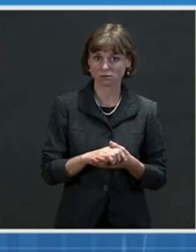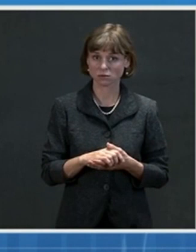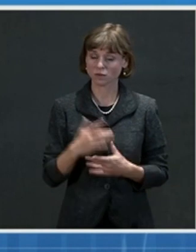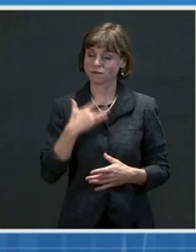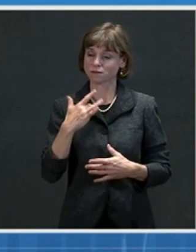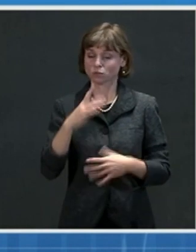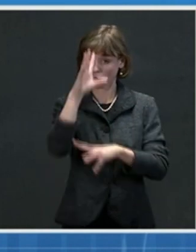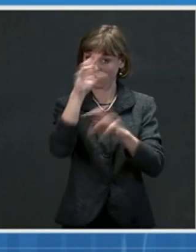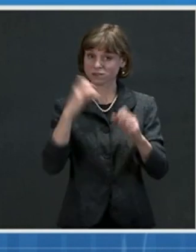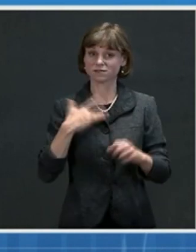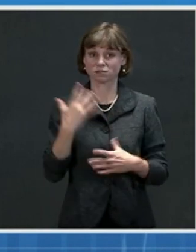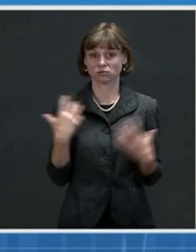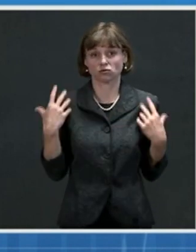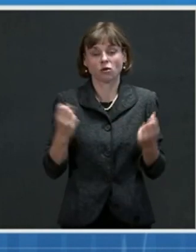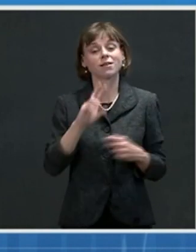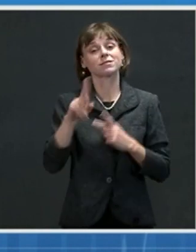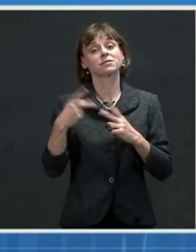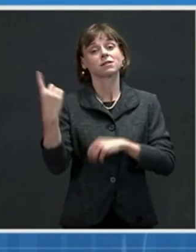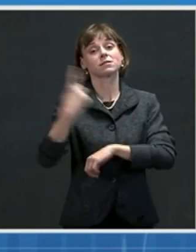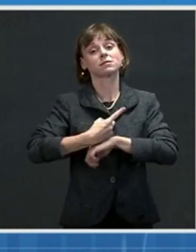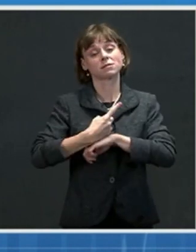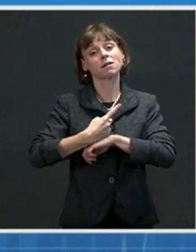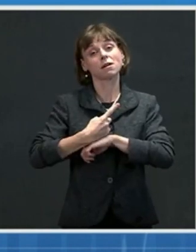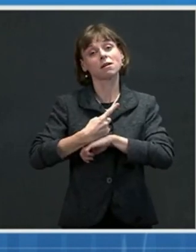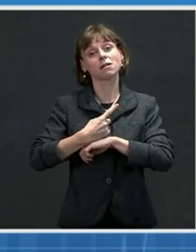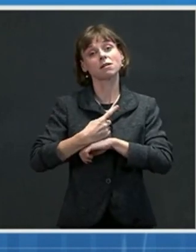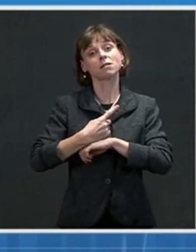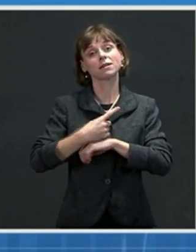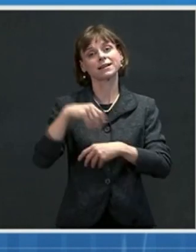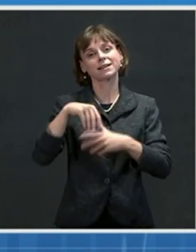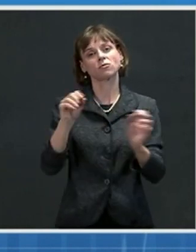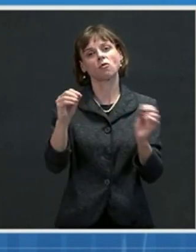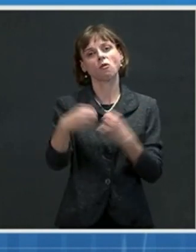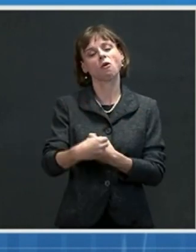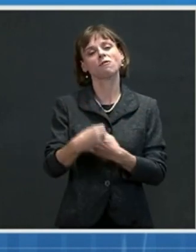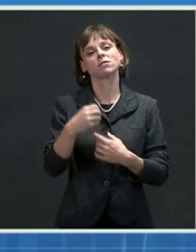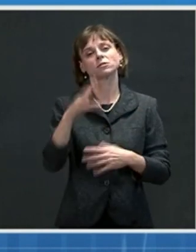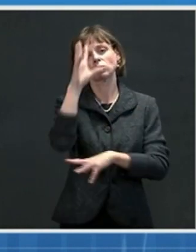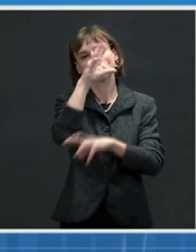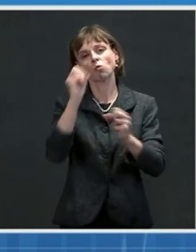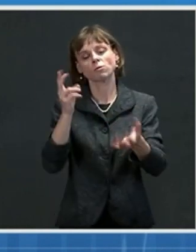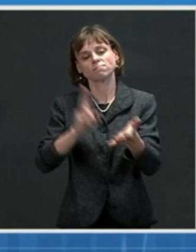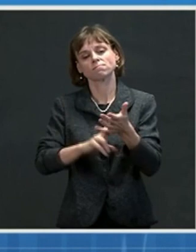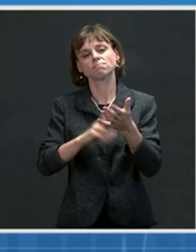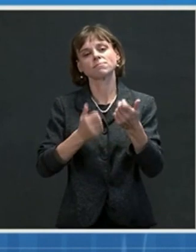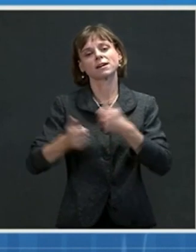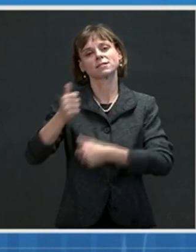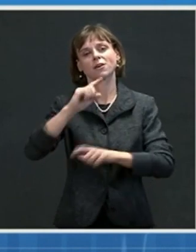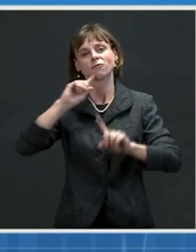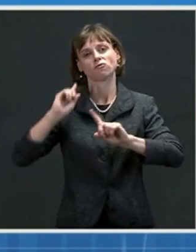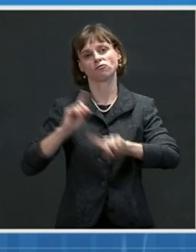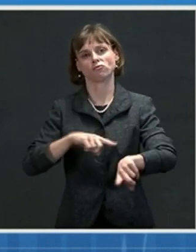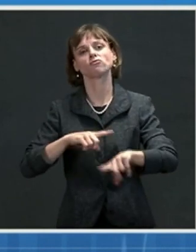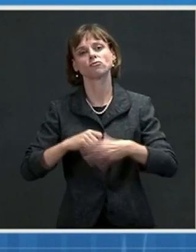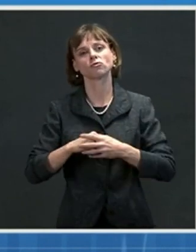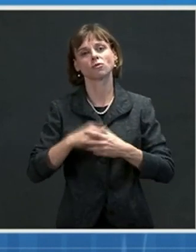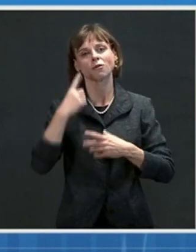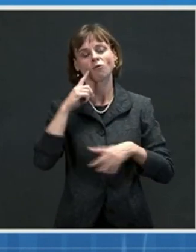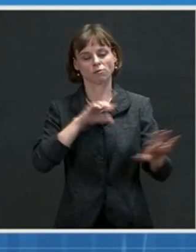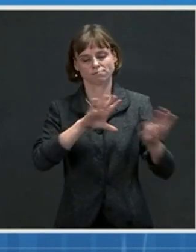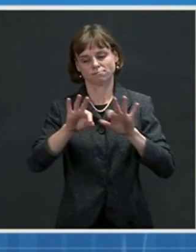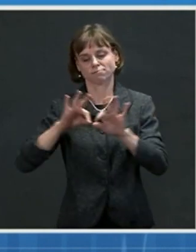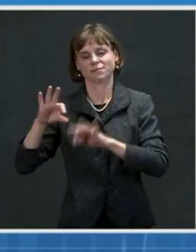office, President Biden signed an executive order to create this task force, and we could not have picked a better leader in